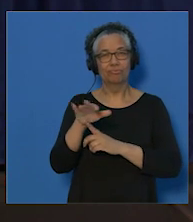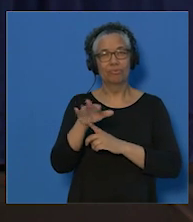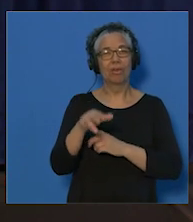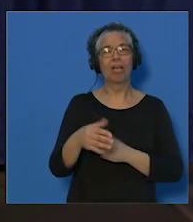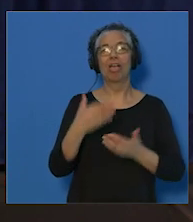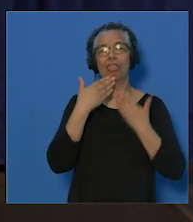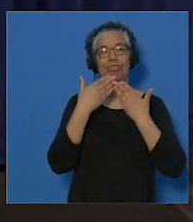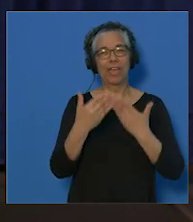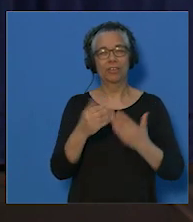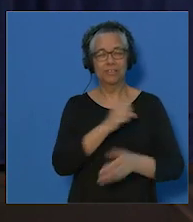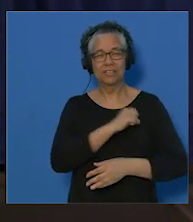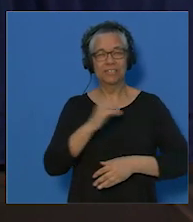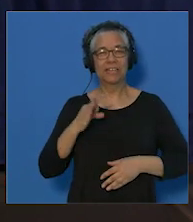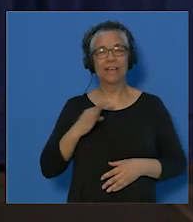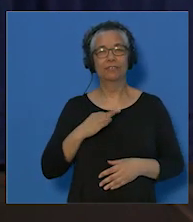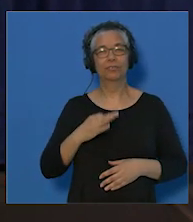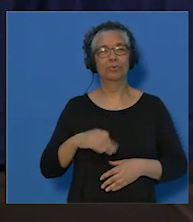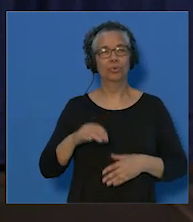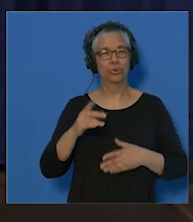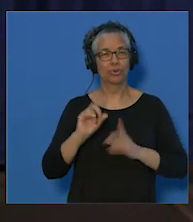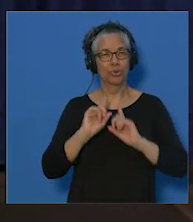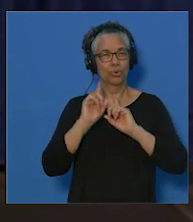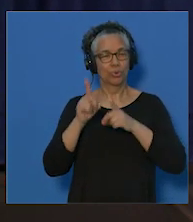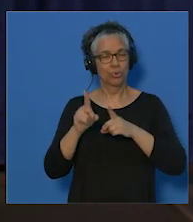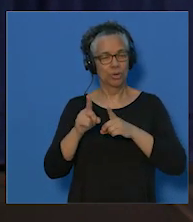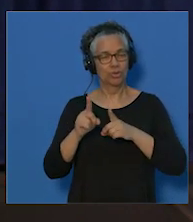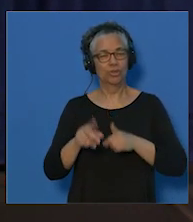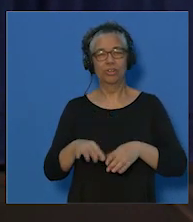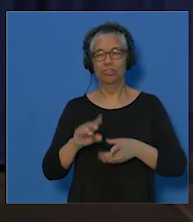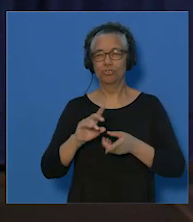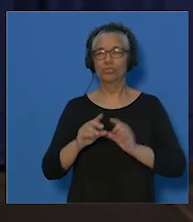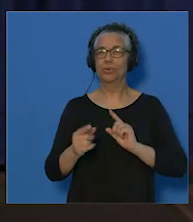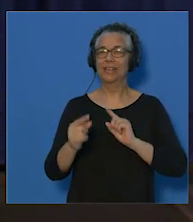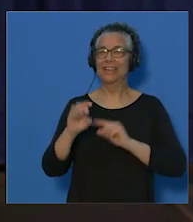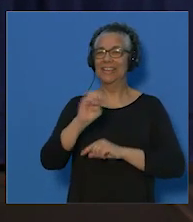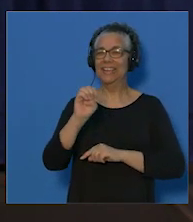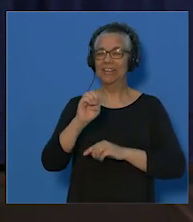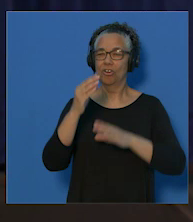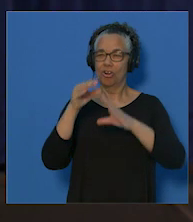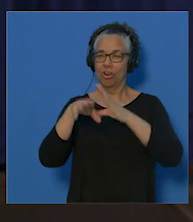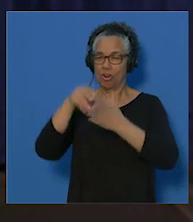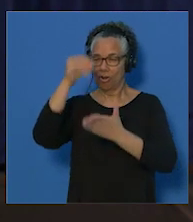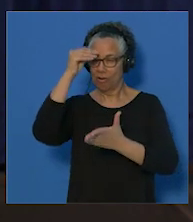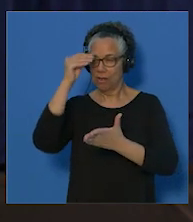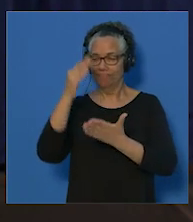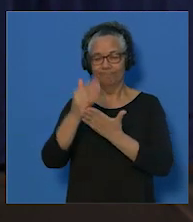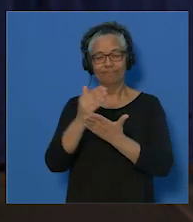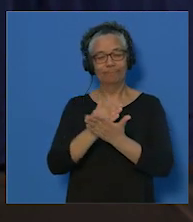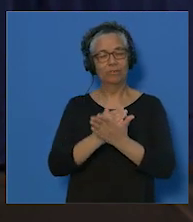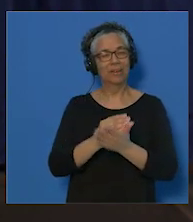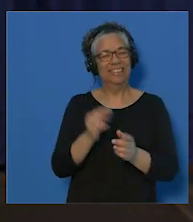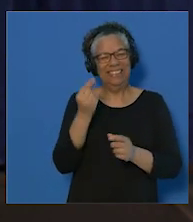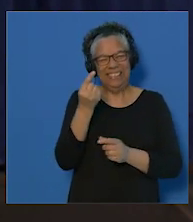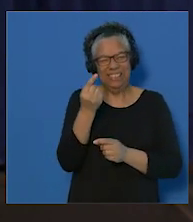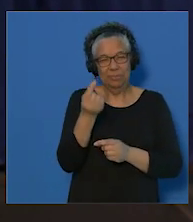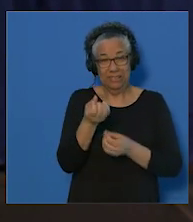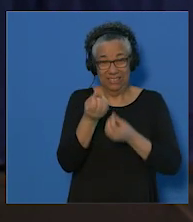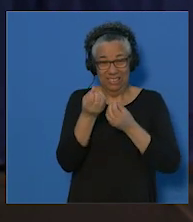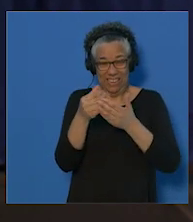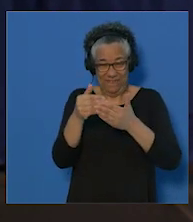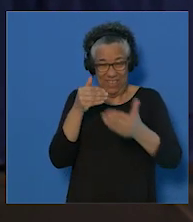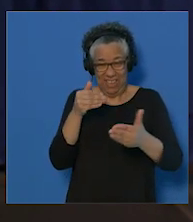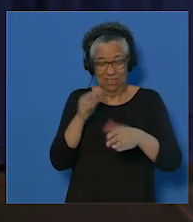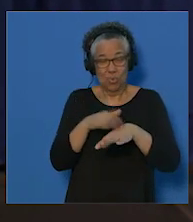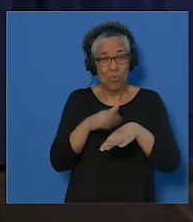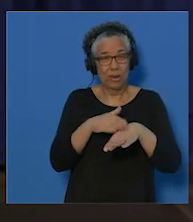who have ably risen to the challenge of reverting to an e-learning platform with little notice and who have innovatively facilitated the